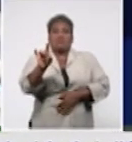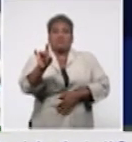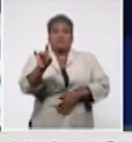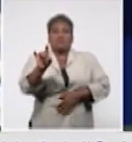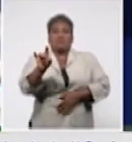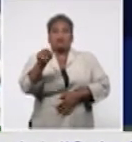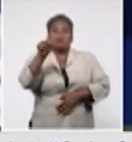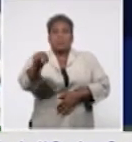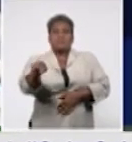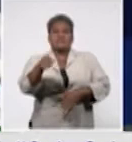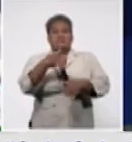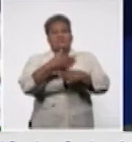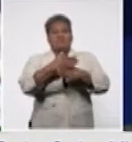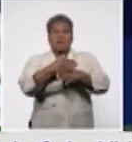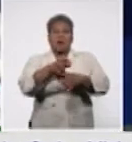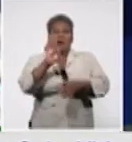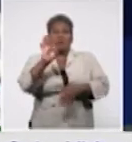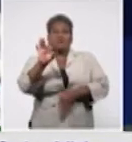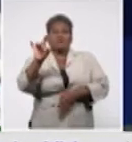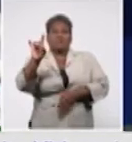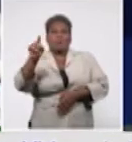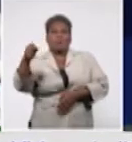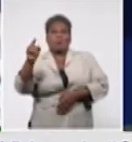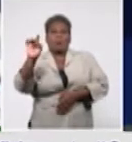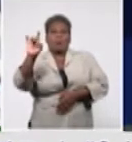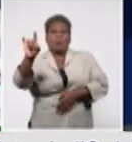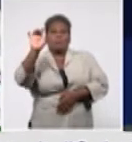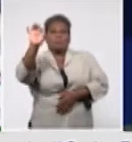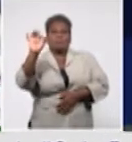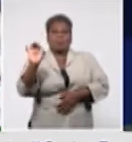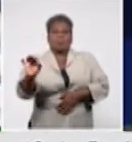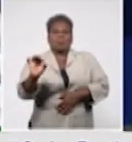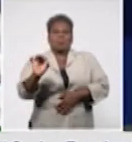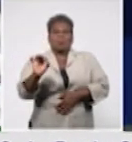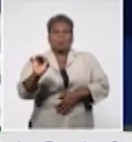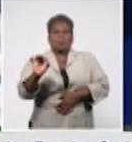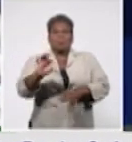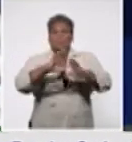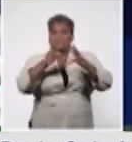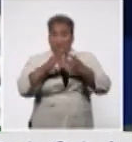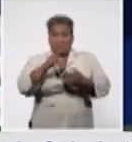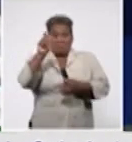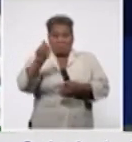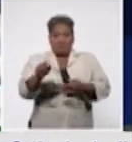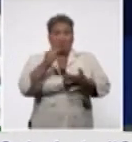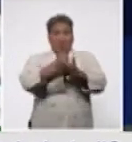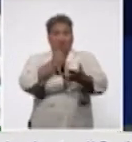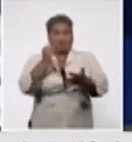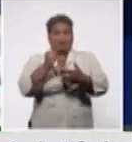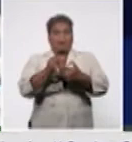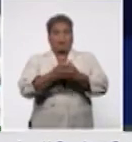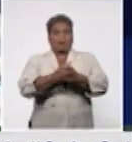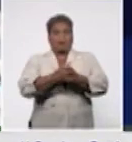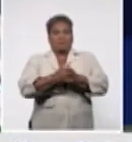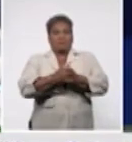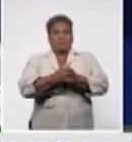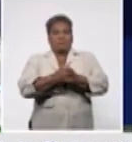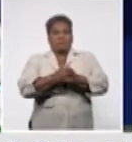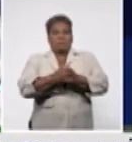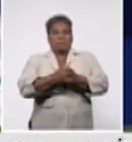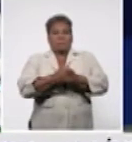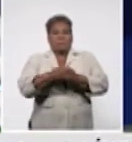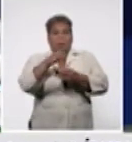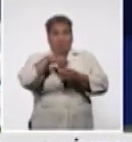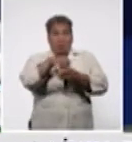the disease which makes it different from other communicable diseases. Therefore, unless a study is carried, we are not able to detect